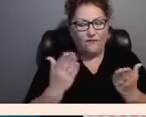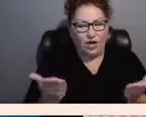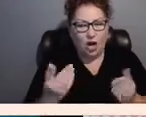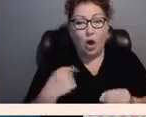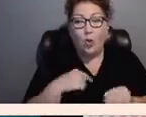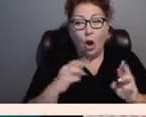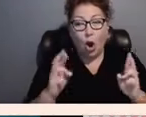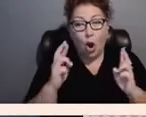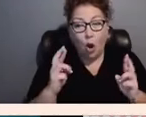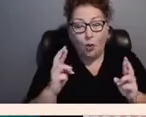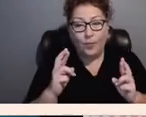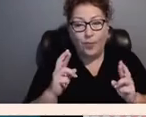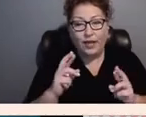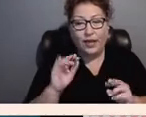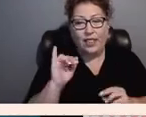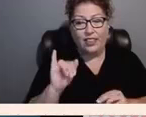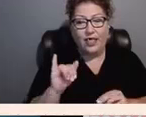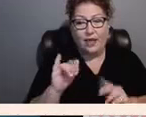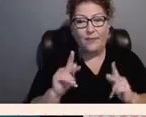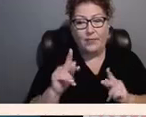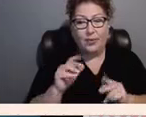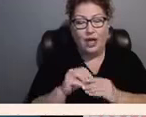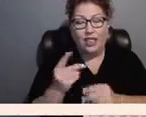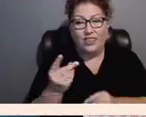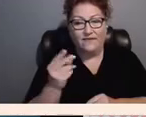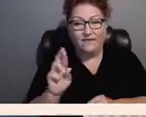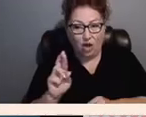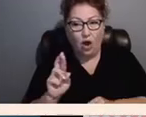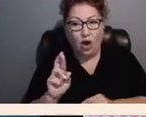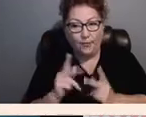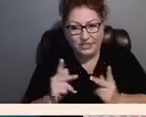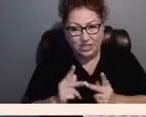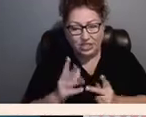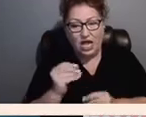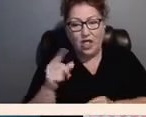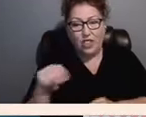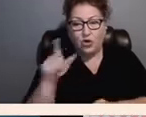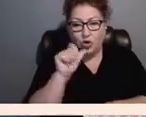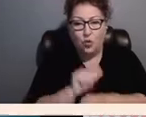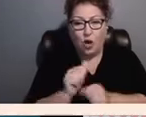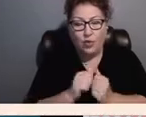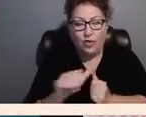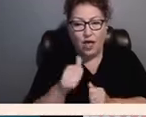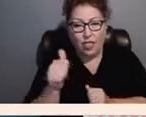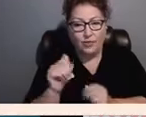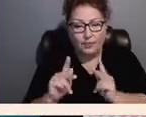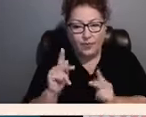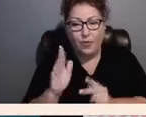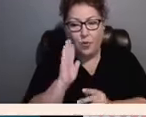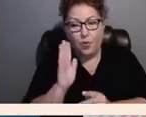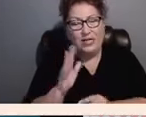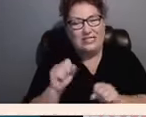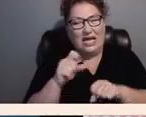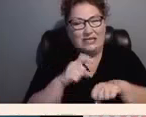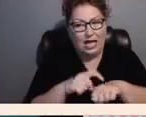the vocational rehabilitation positions and those that are working with others would take the time